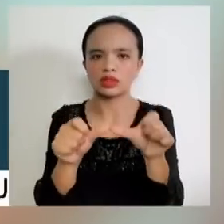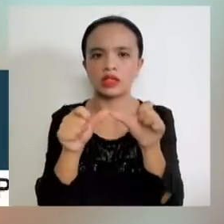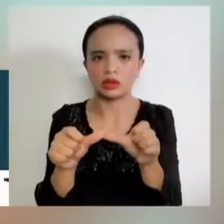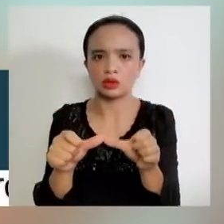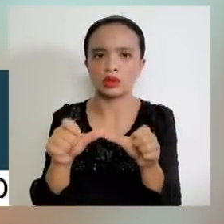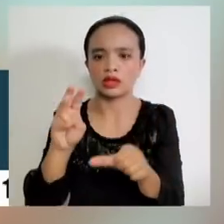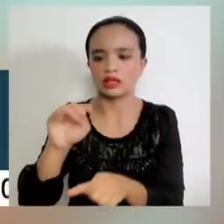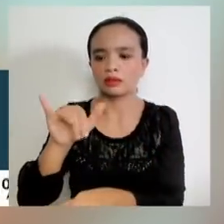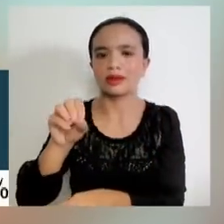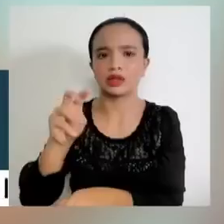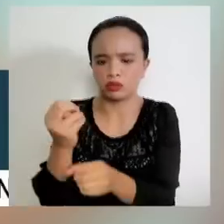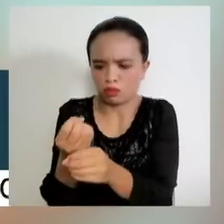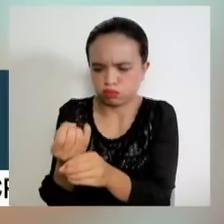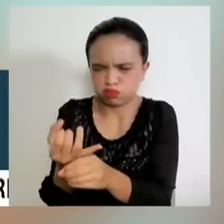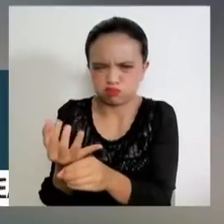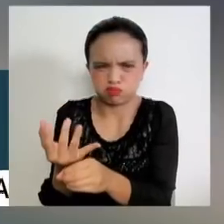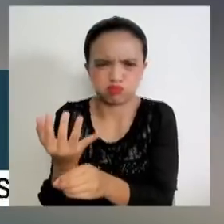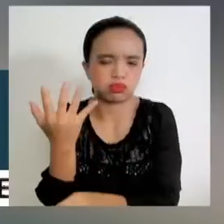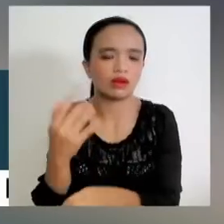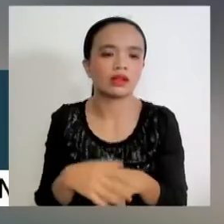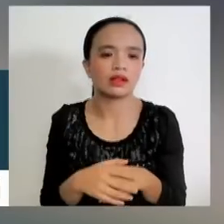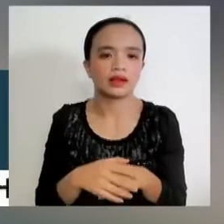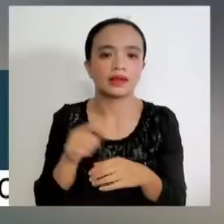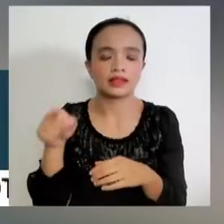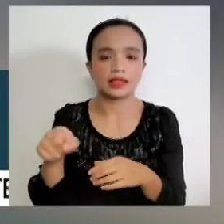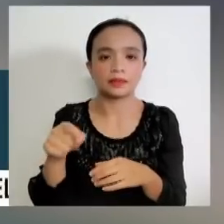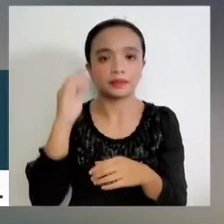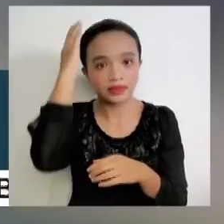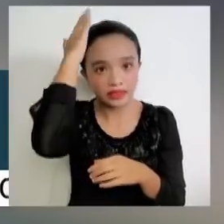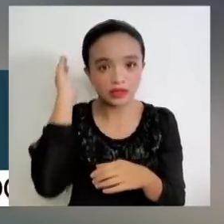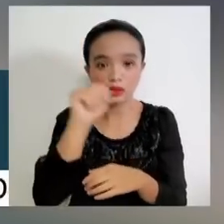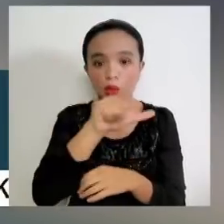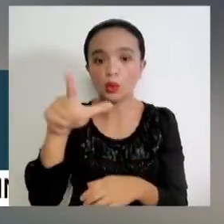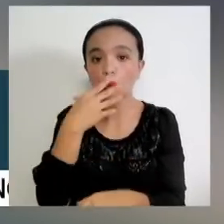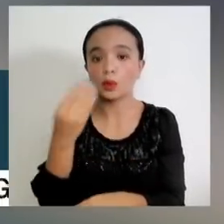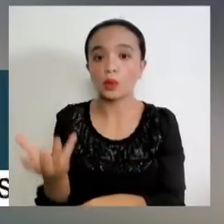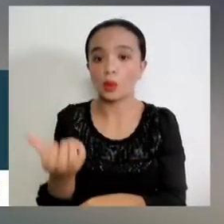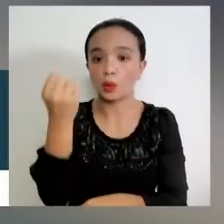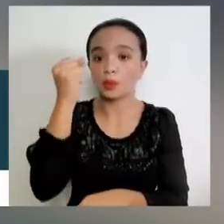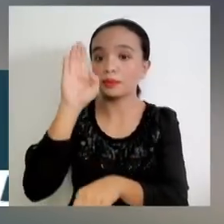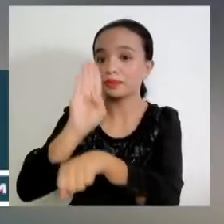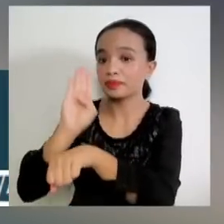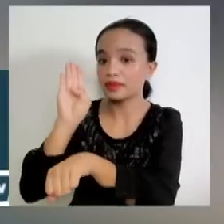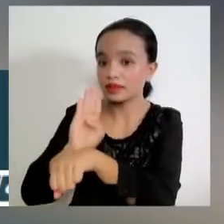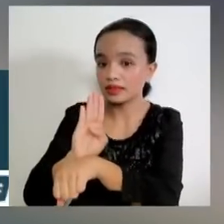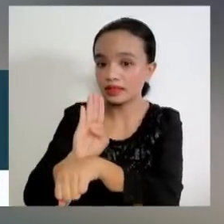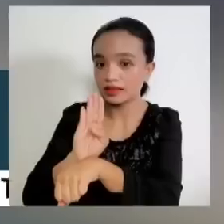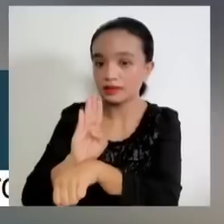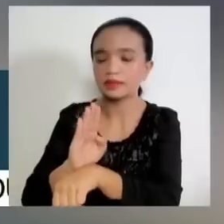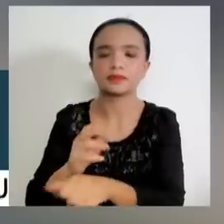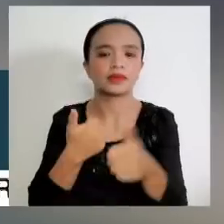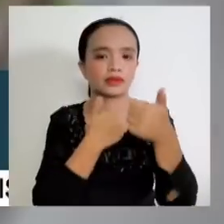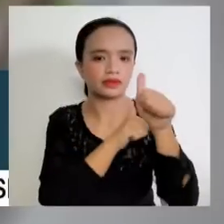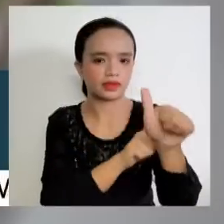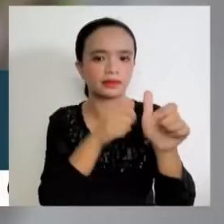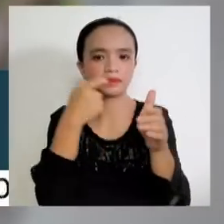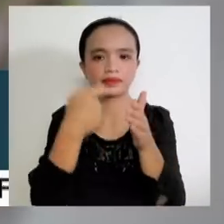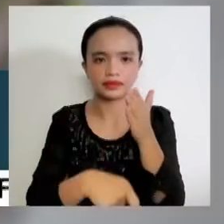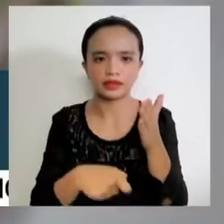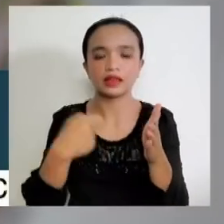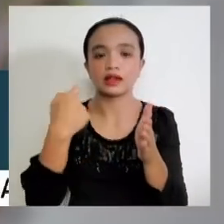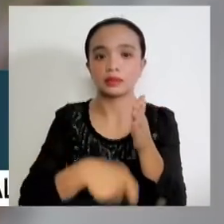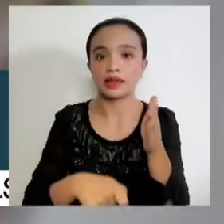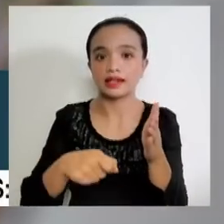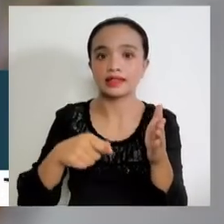volcano. Nabol also pleaded for the business owners not to take advantage of the dire situation. The price freeze issued by